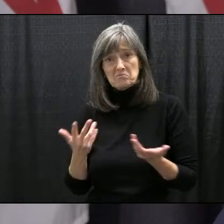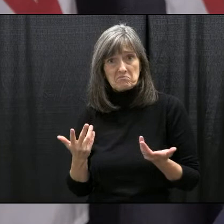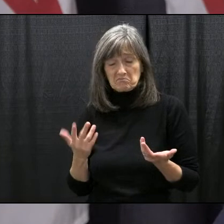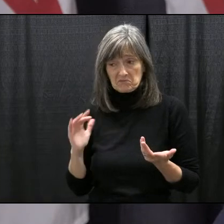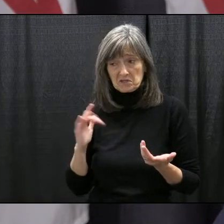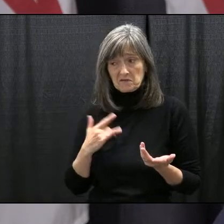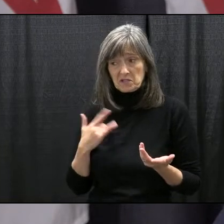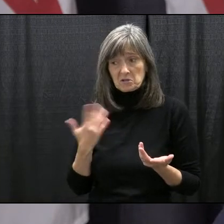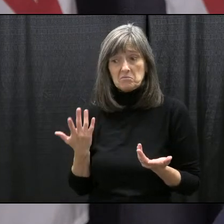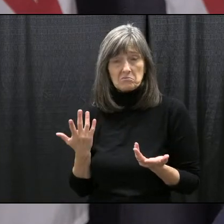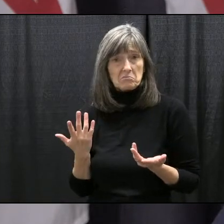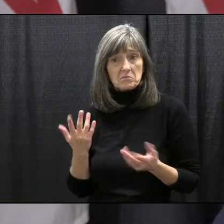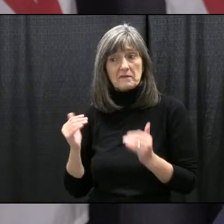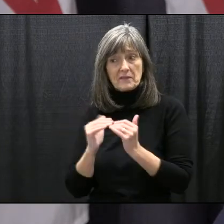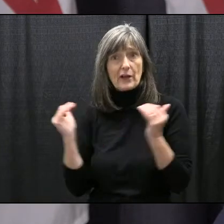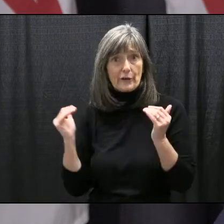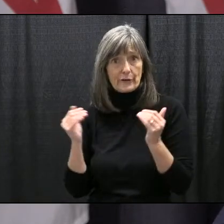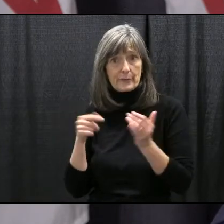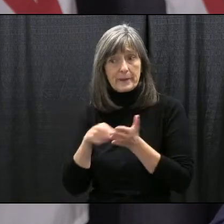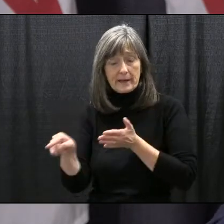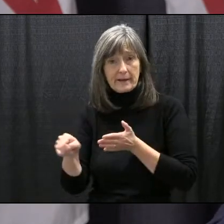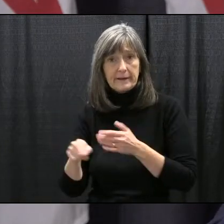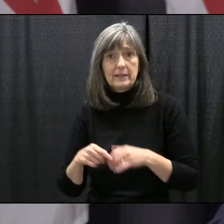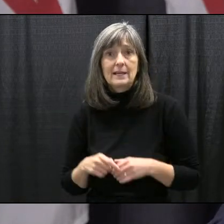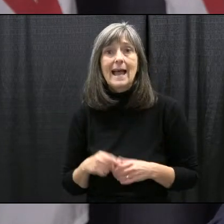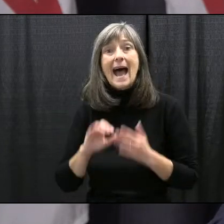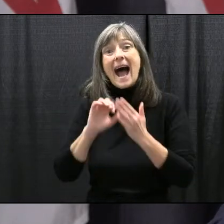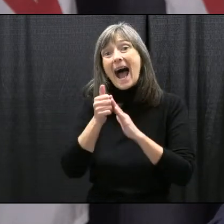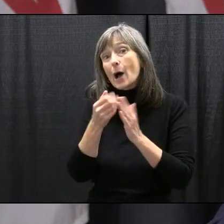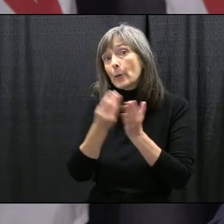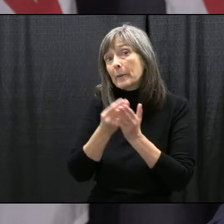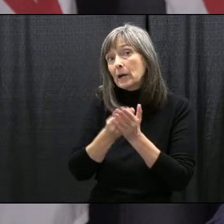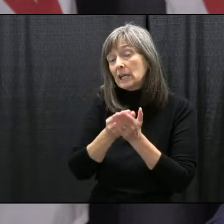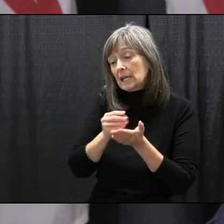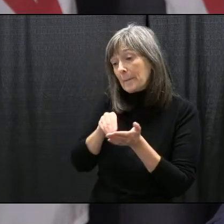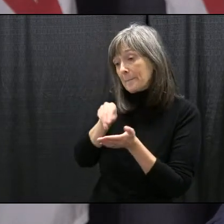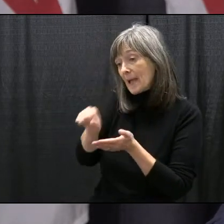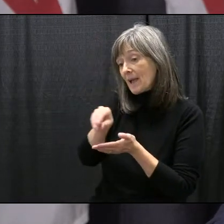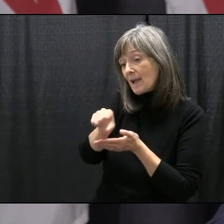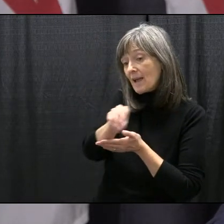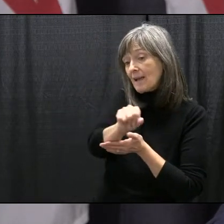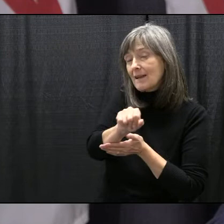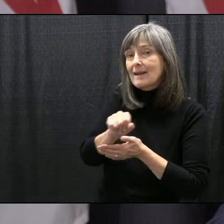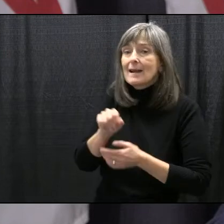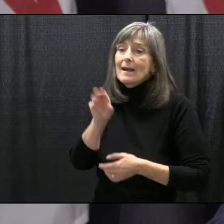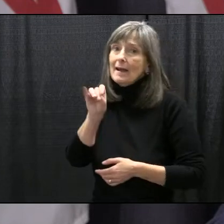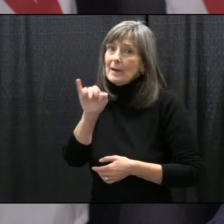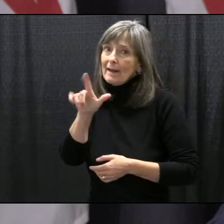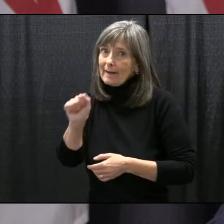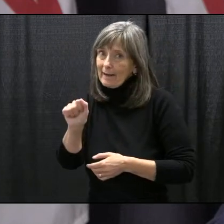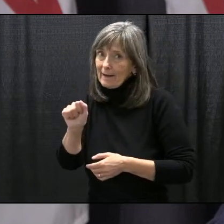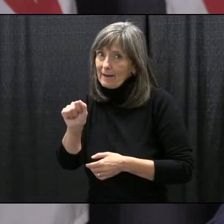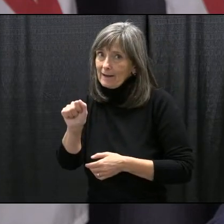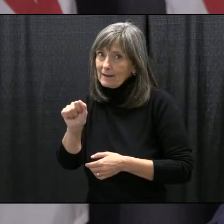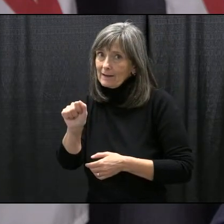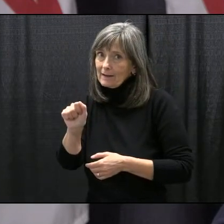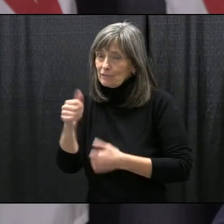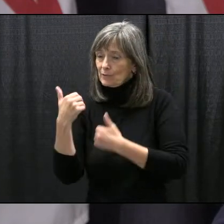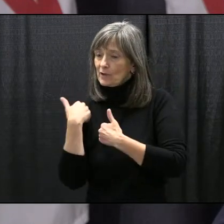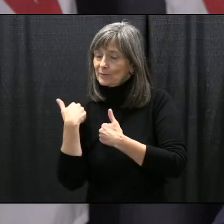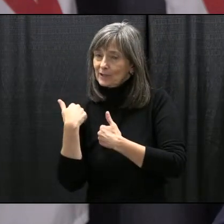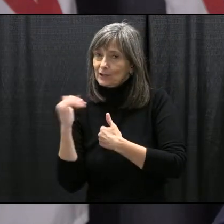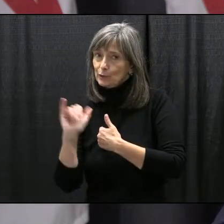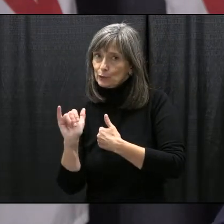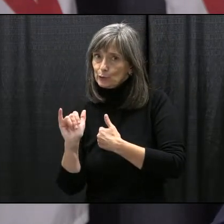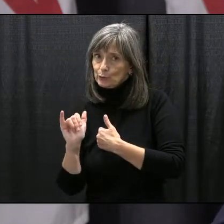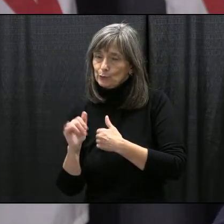of compensation. The issue about how it's distributed internally is as much the NLMA's decision as anybody else's.